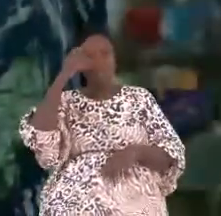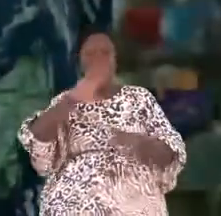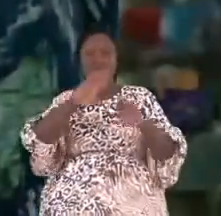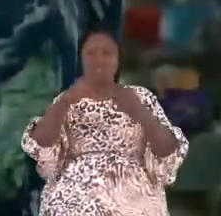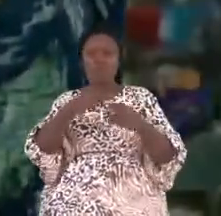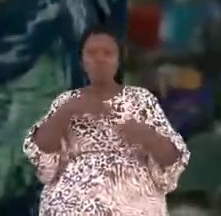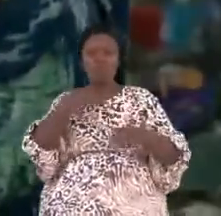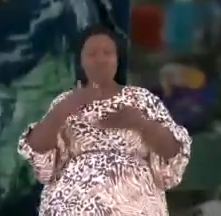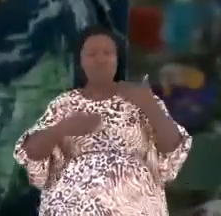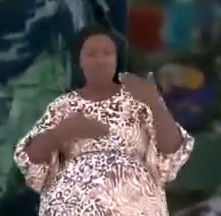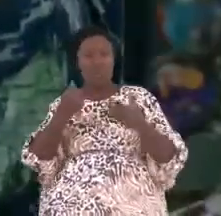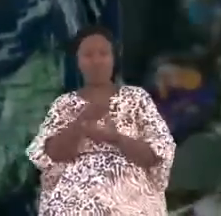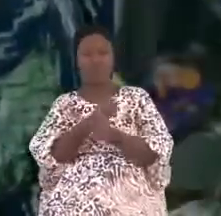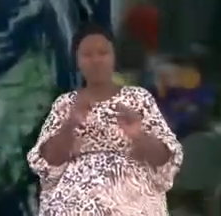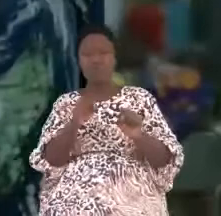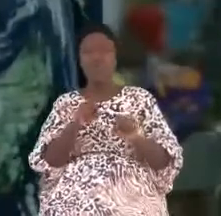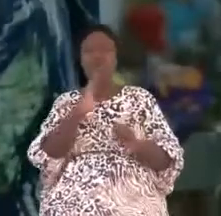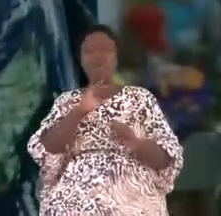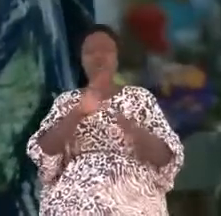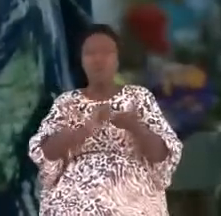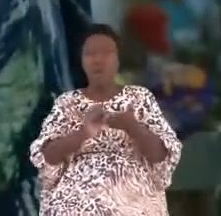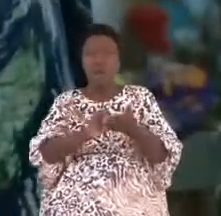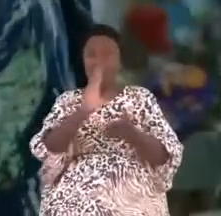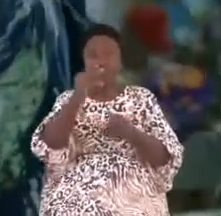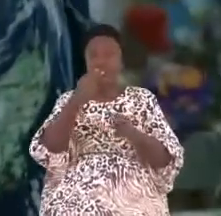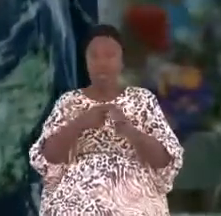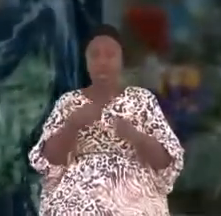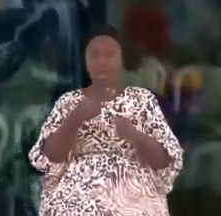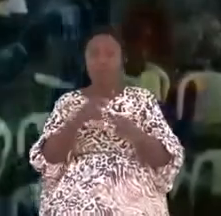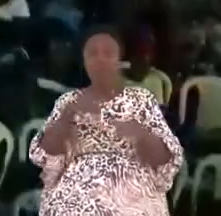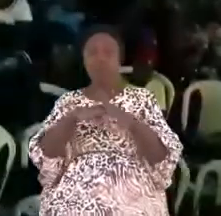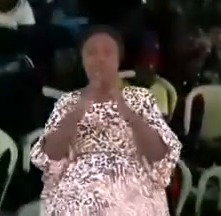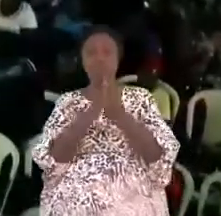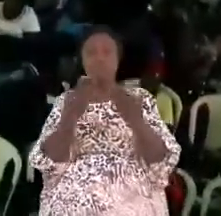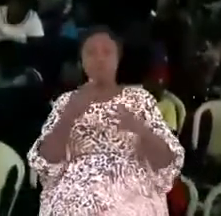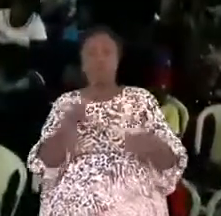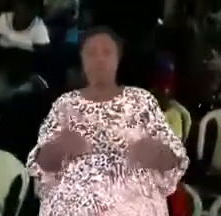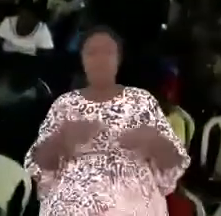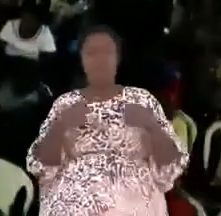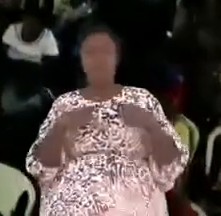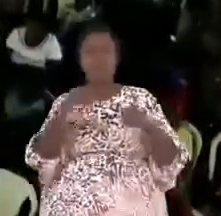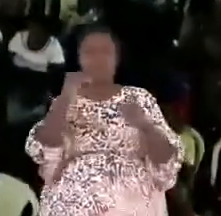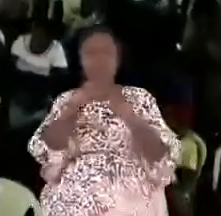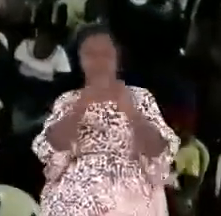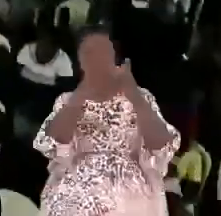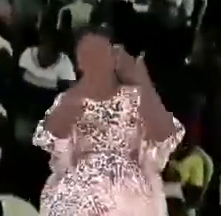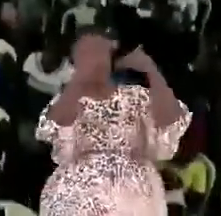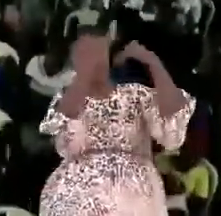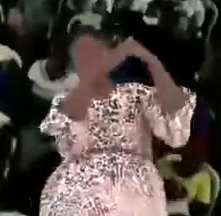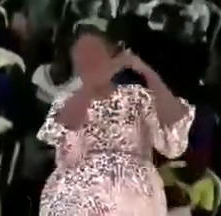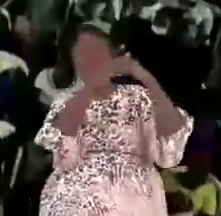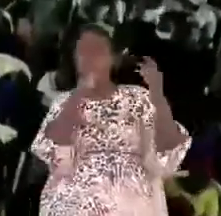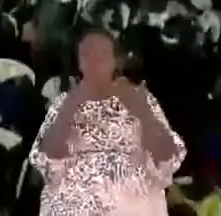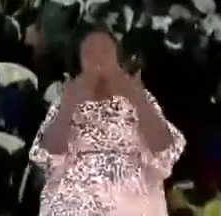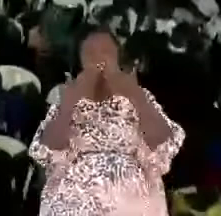salvation he'll write your name in the book of life in heaven thank you lord i'm going to